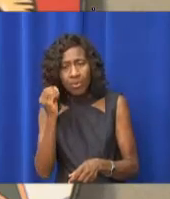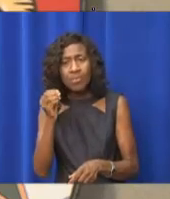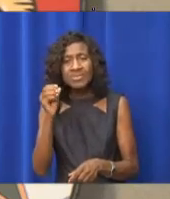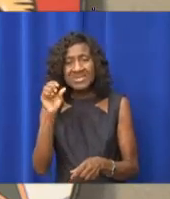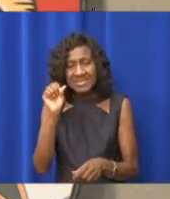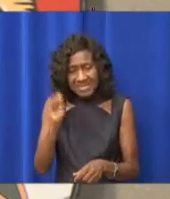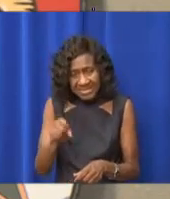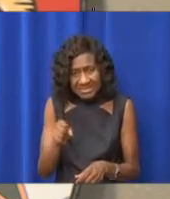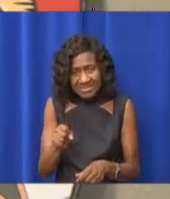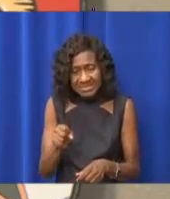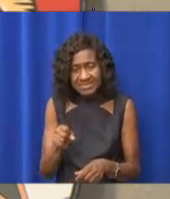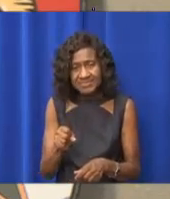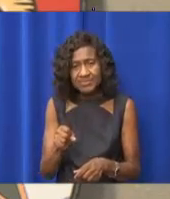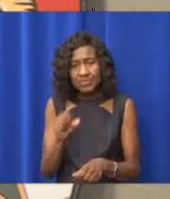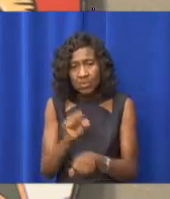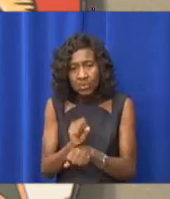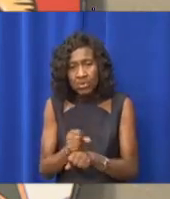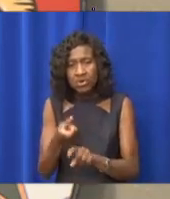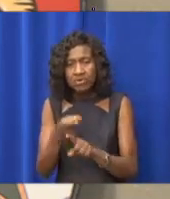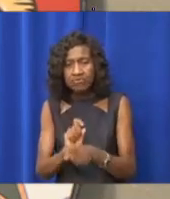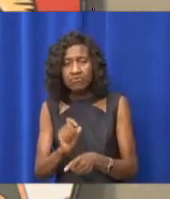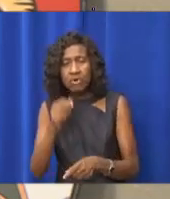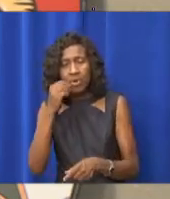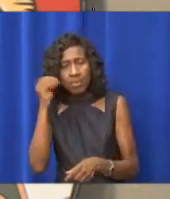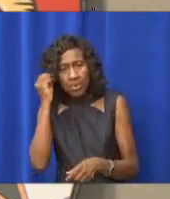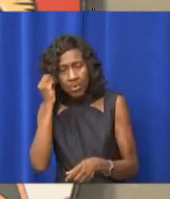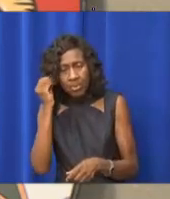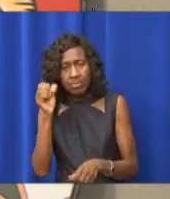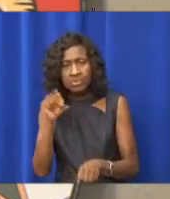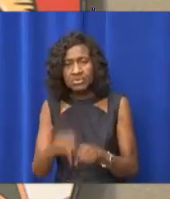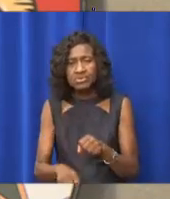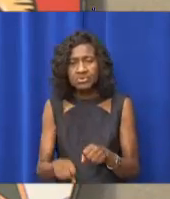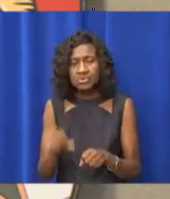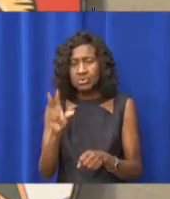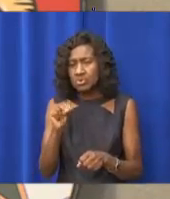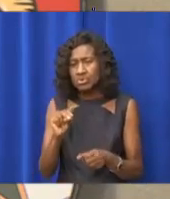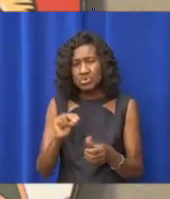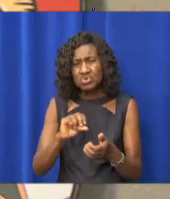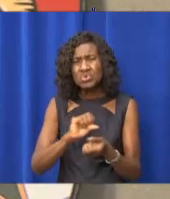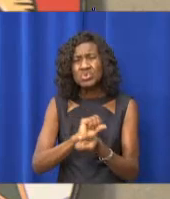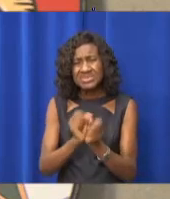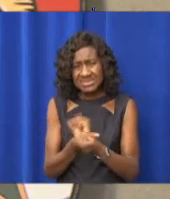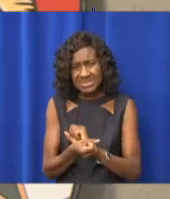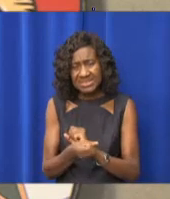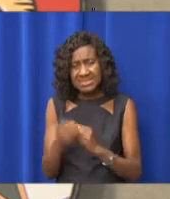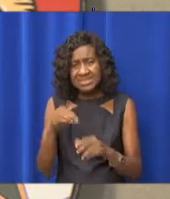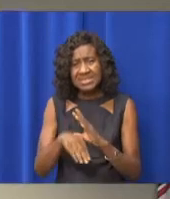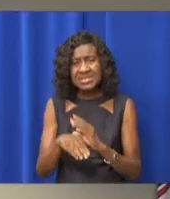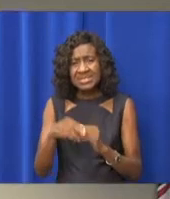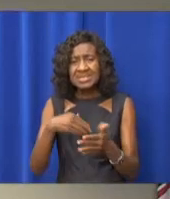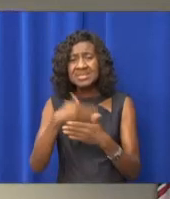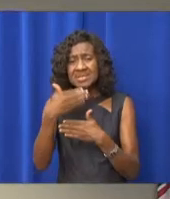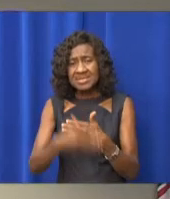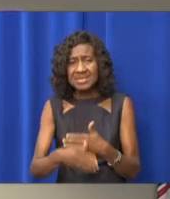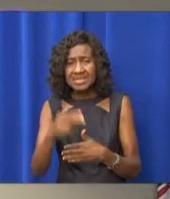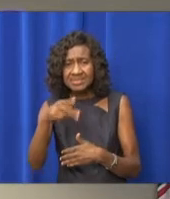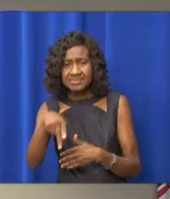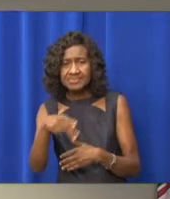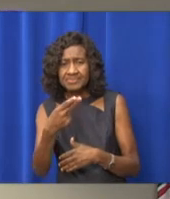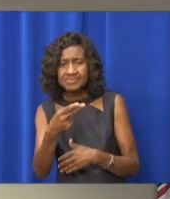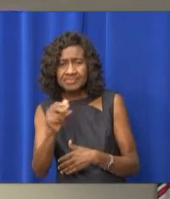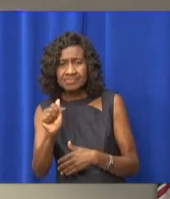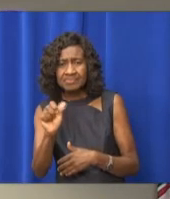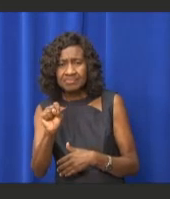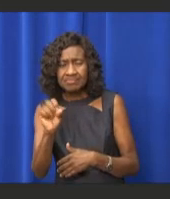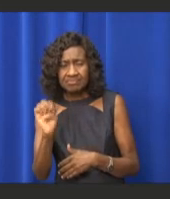But so there's no major change in this next phase. Okay, cool. So wherever possible,